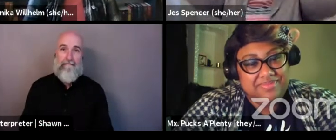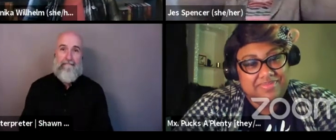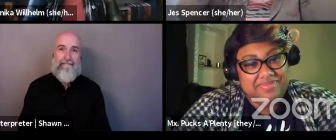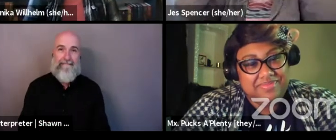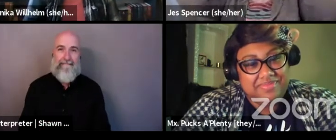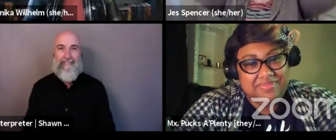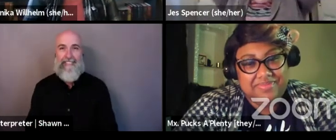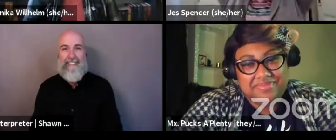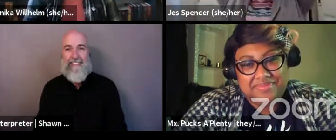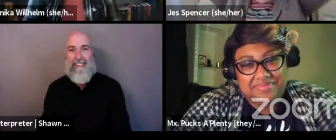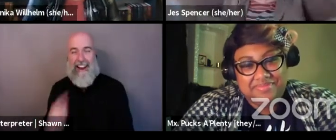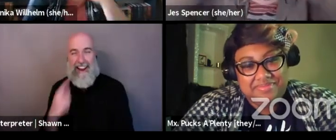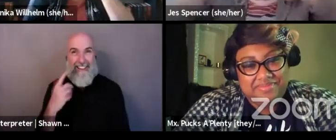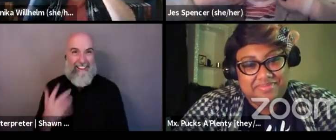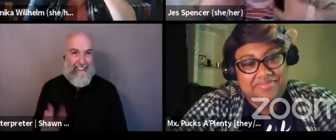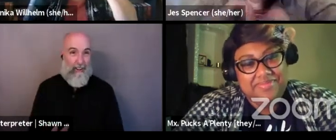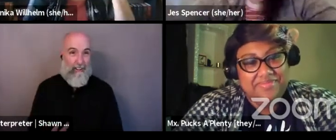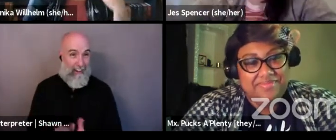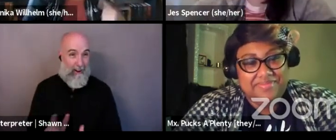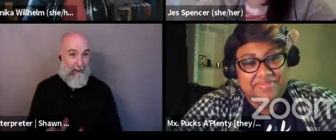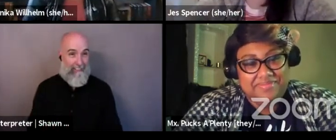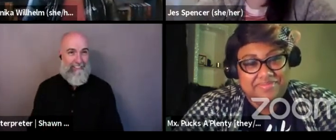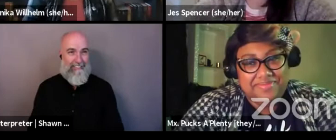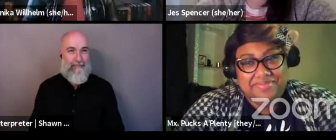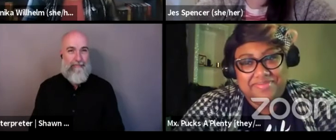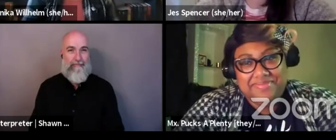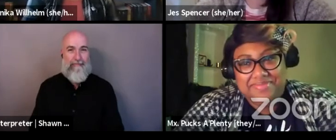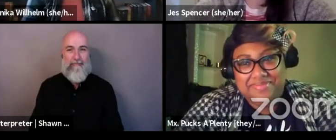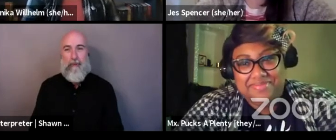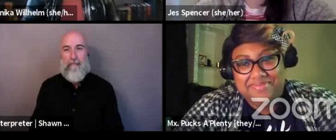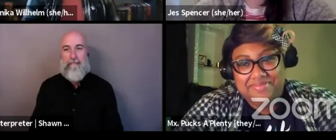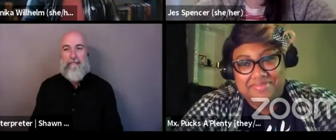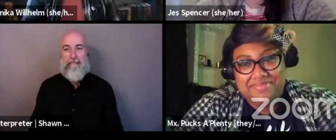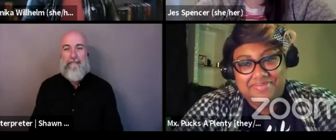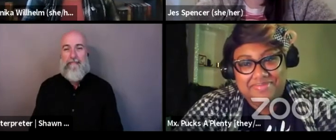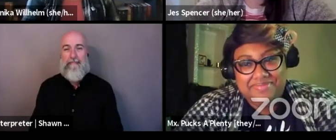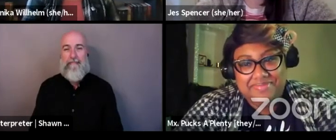I think that's all. Is that all? Okay.